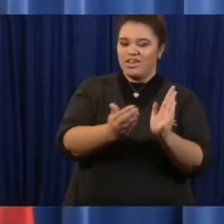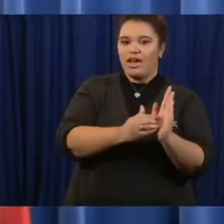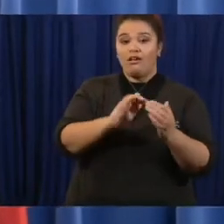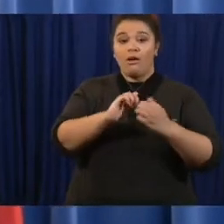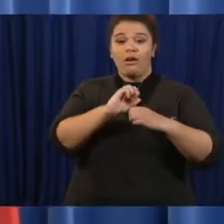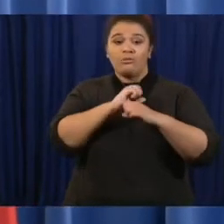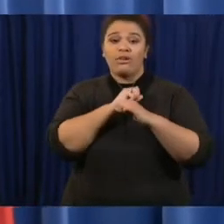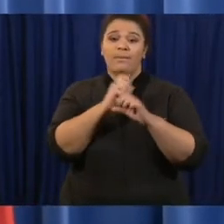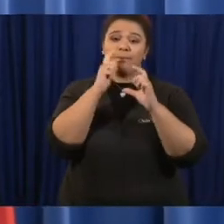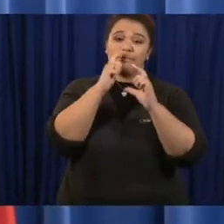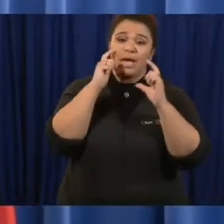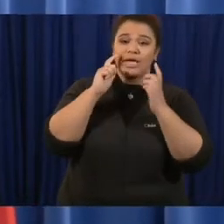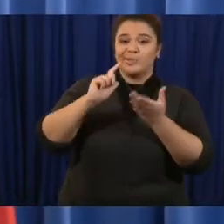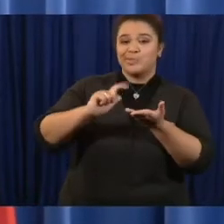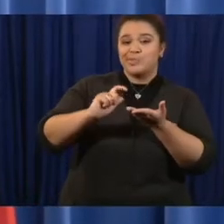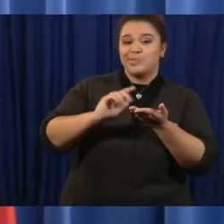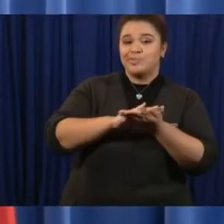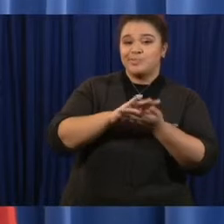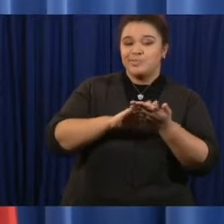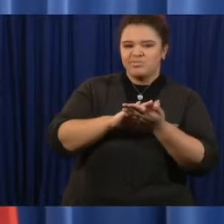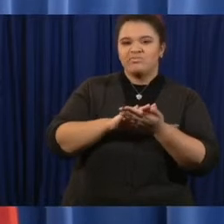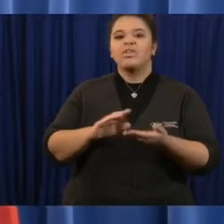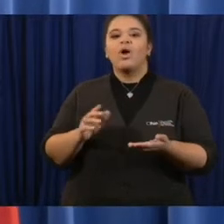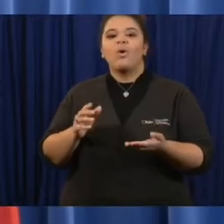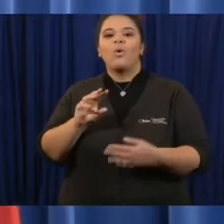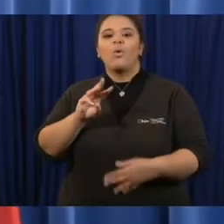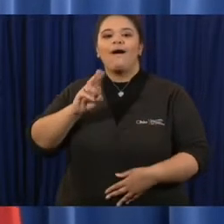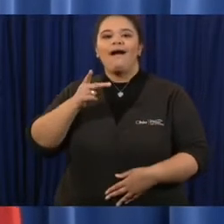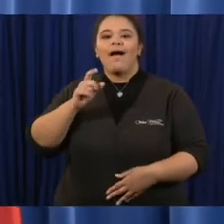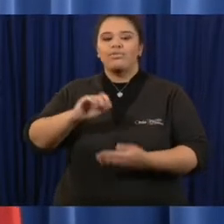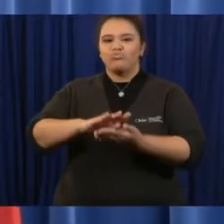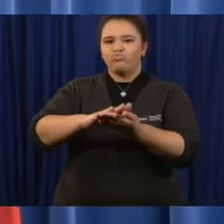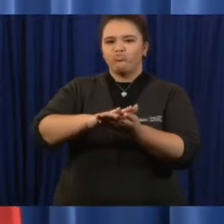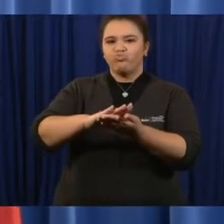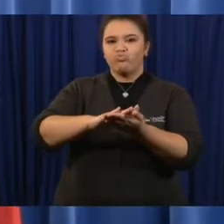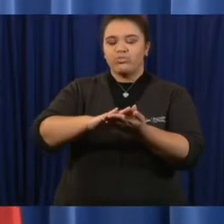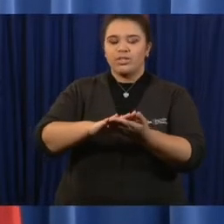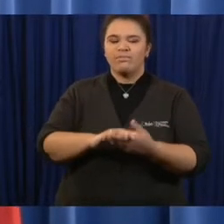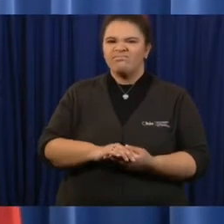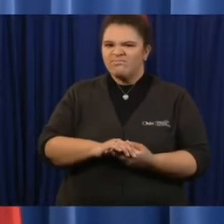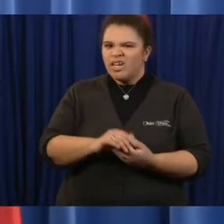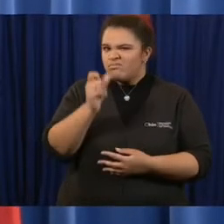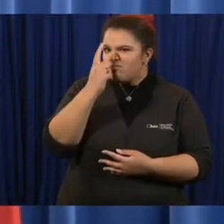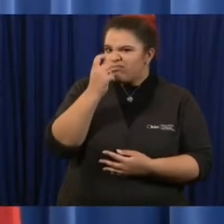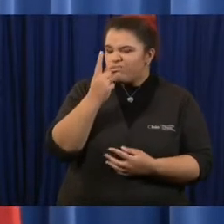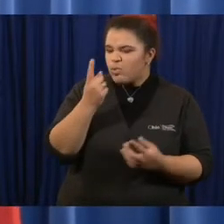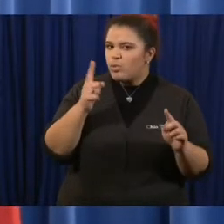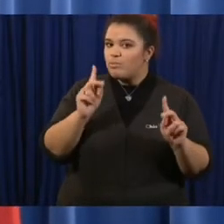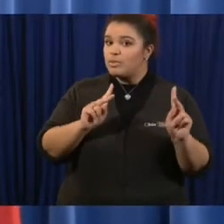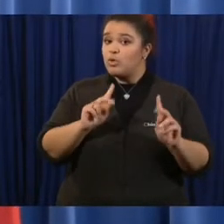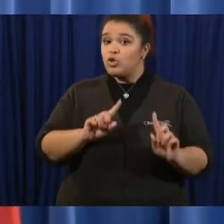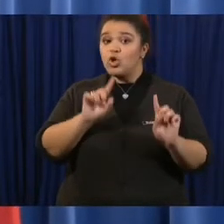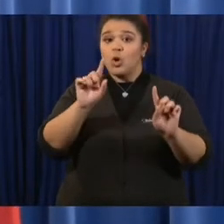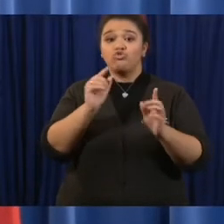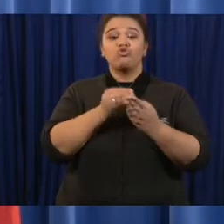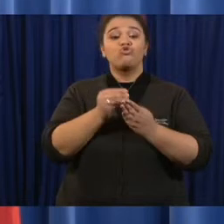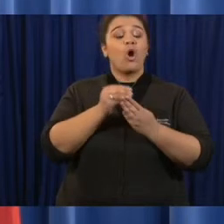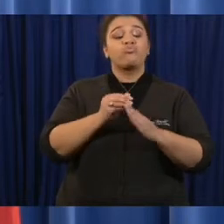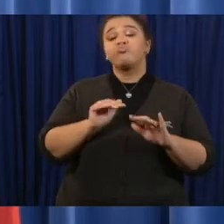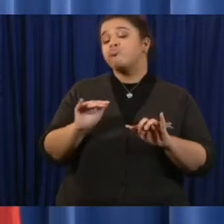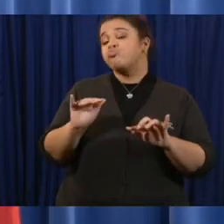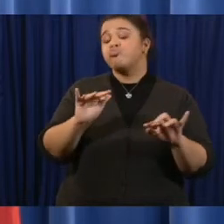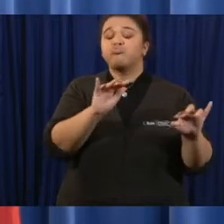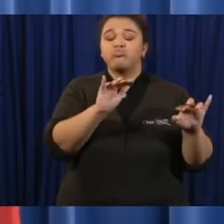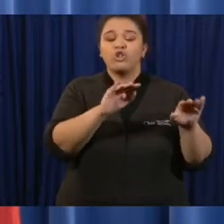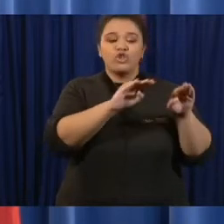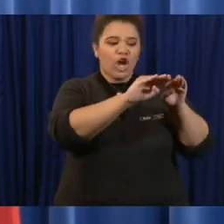wipes. When people go out to stores, those supplies are not there, they're not available. How confident are you that the supply chain will be